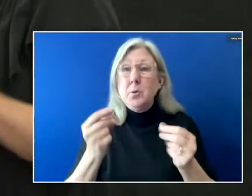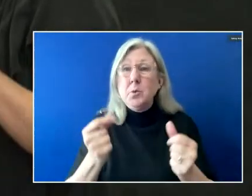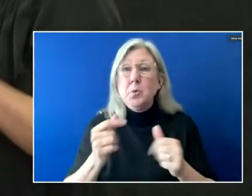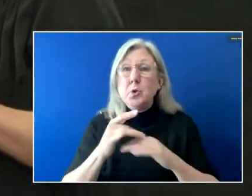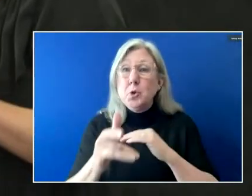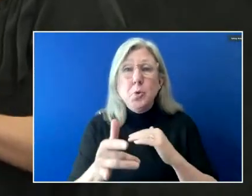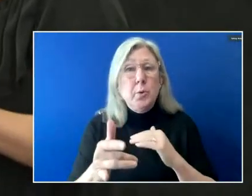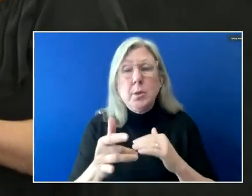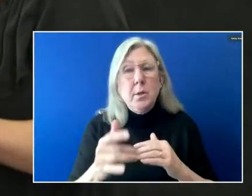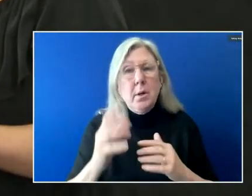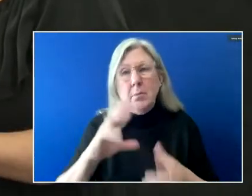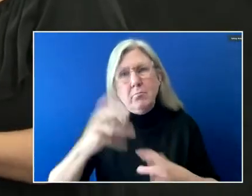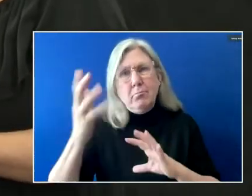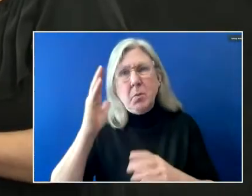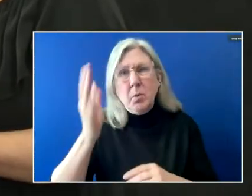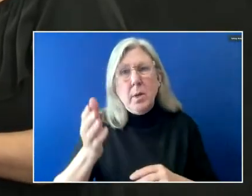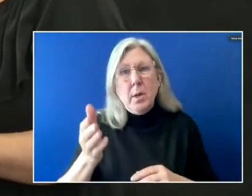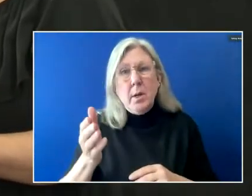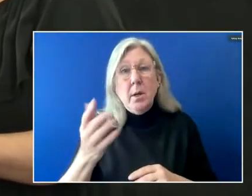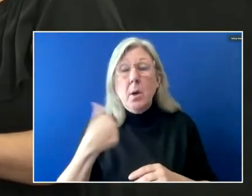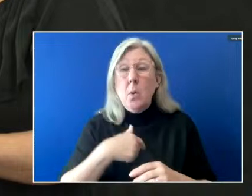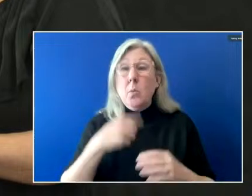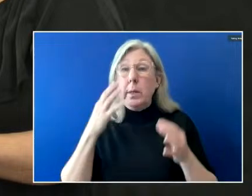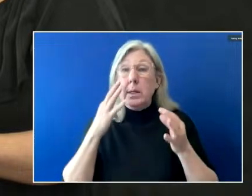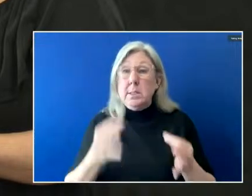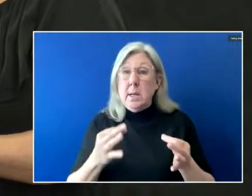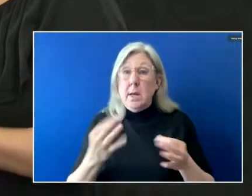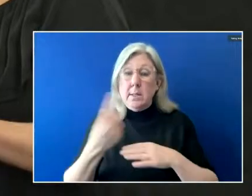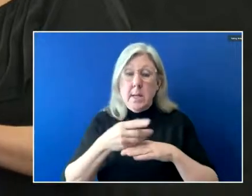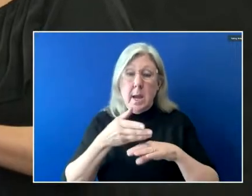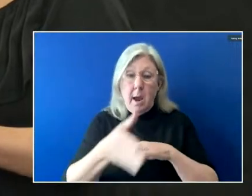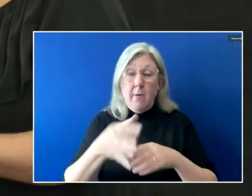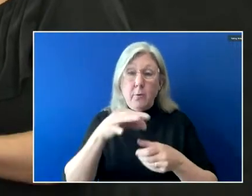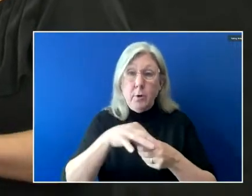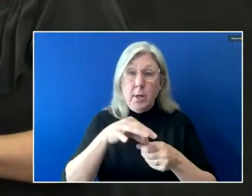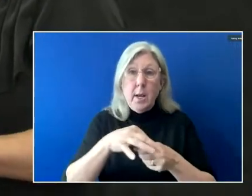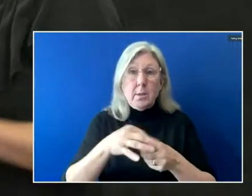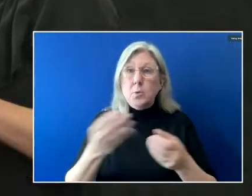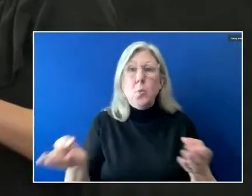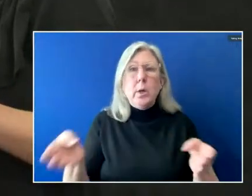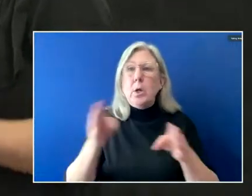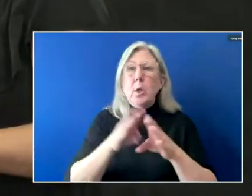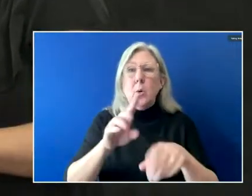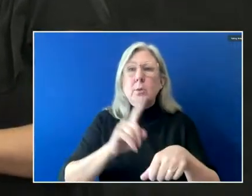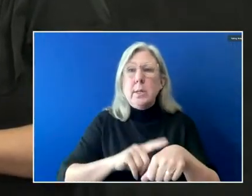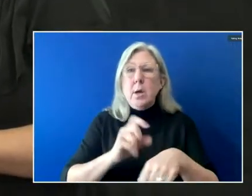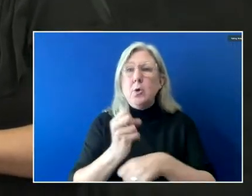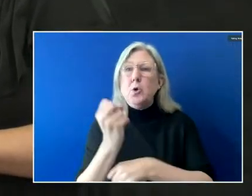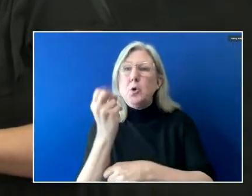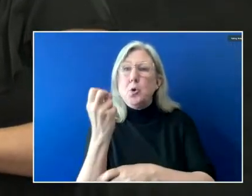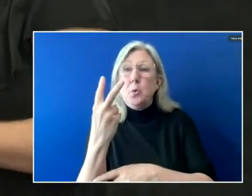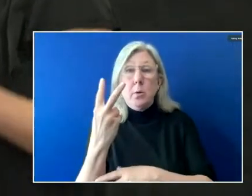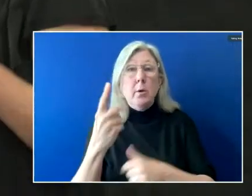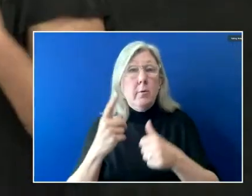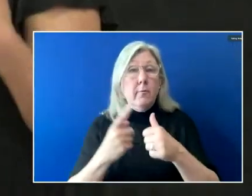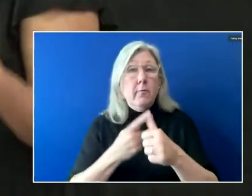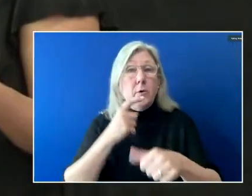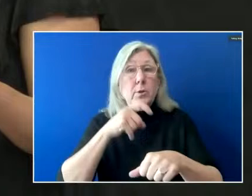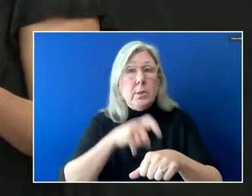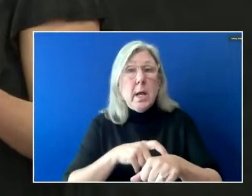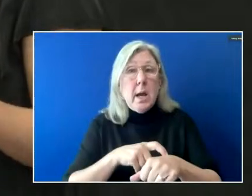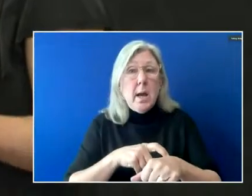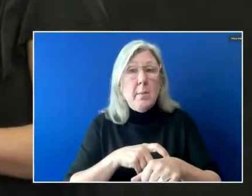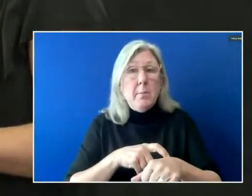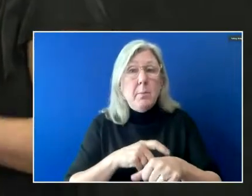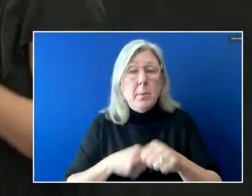we we decided to close our office the day after the election until noon um this was the first year we did it because before we